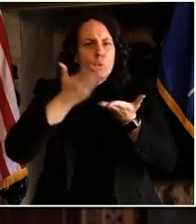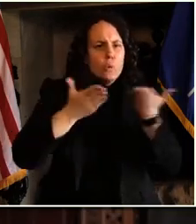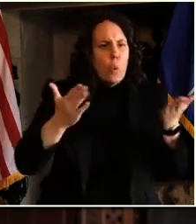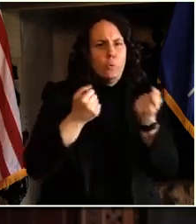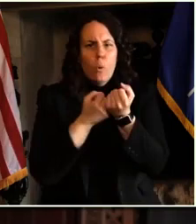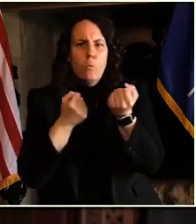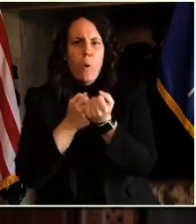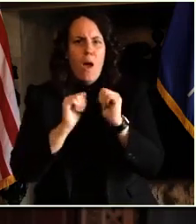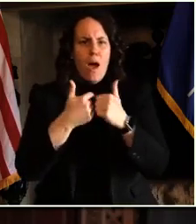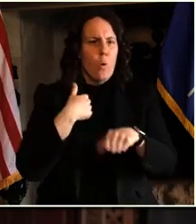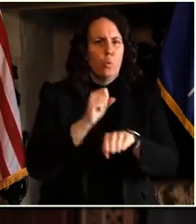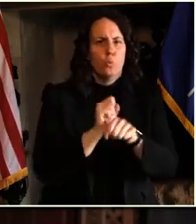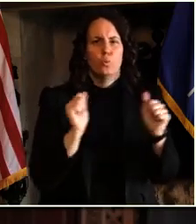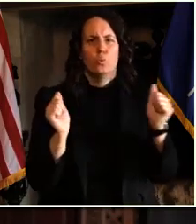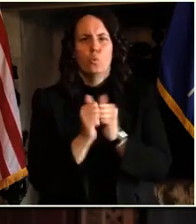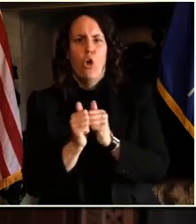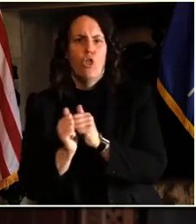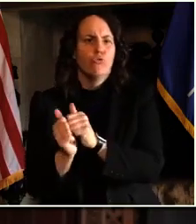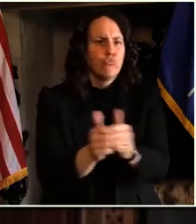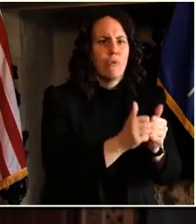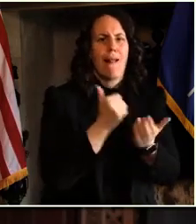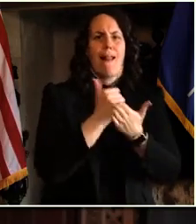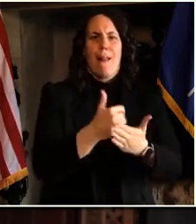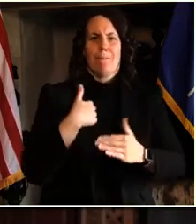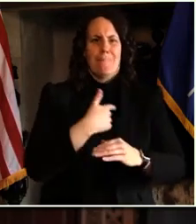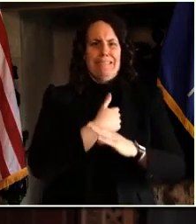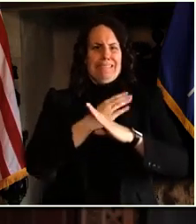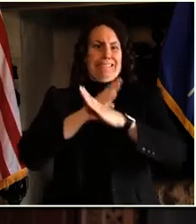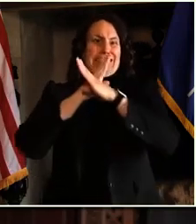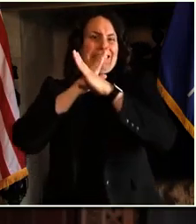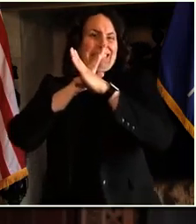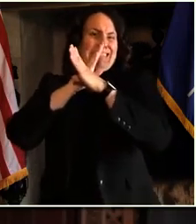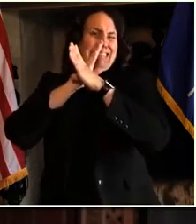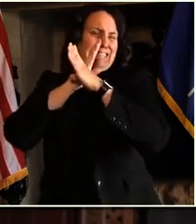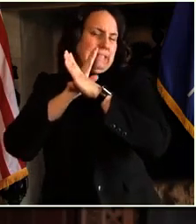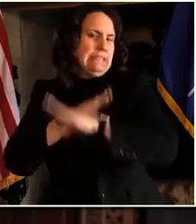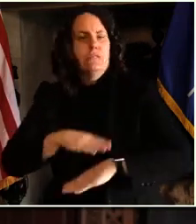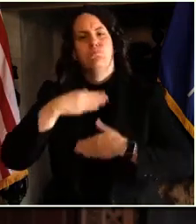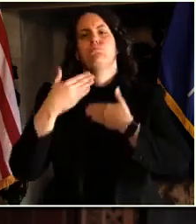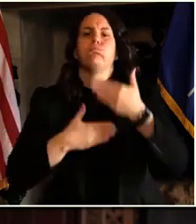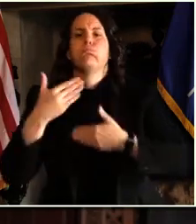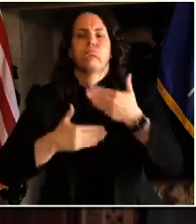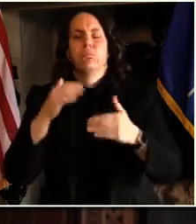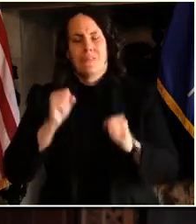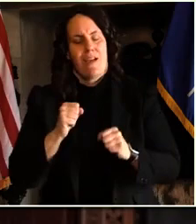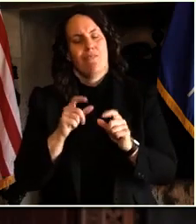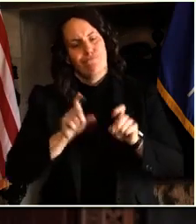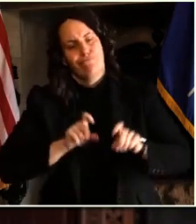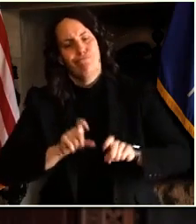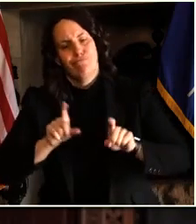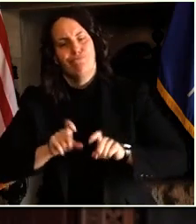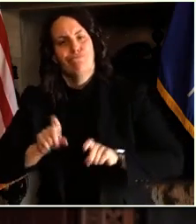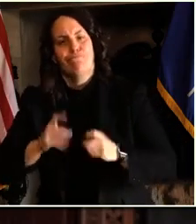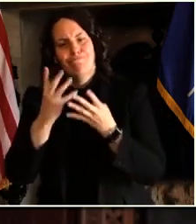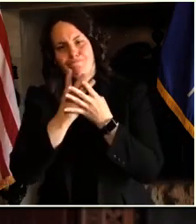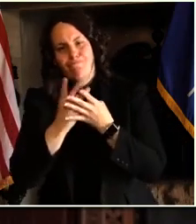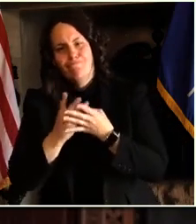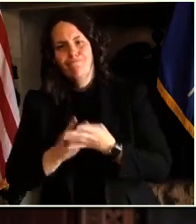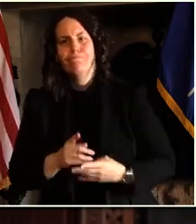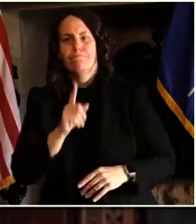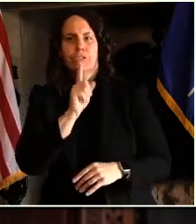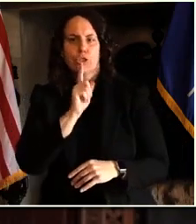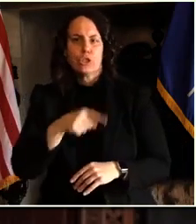to add to this next layer of capacity, which, as we announced earlier today, will initially double our lab testing